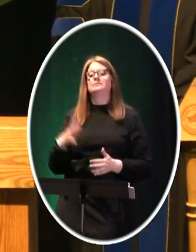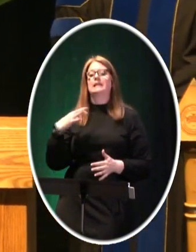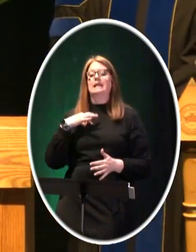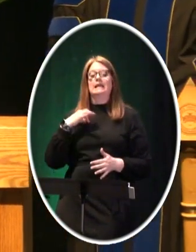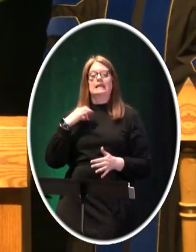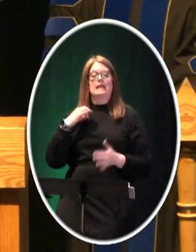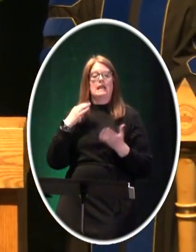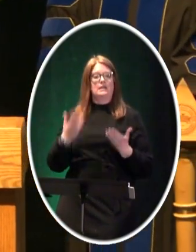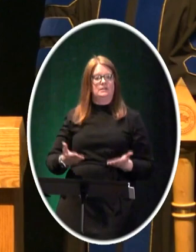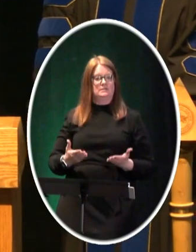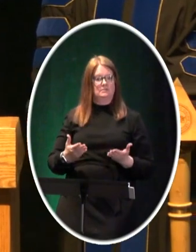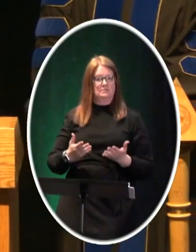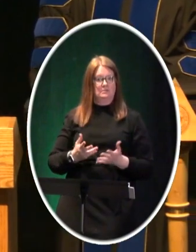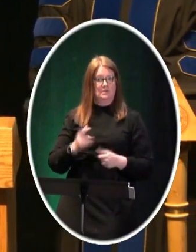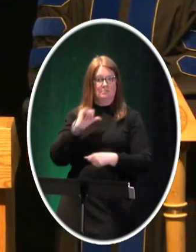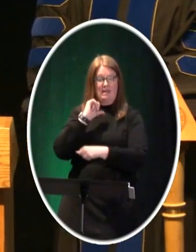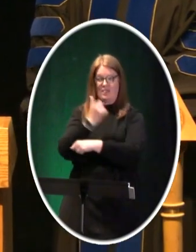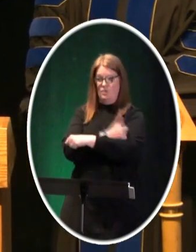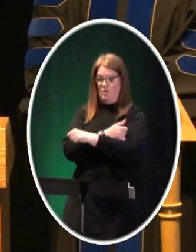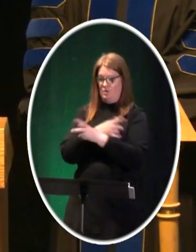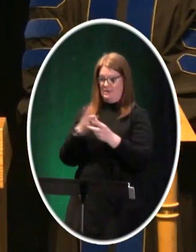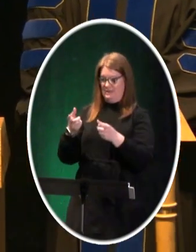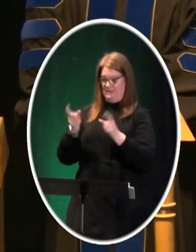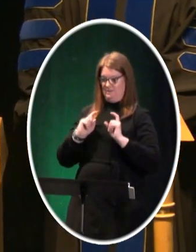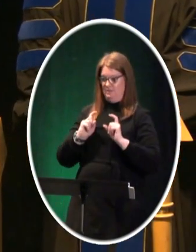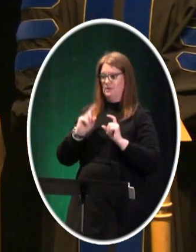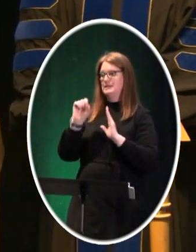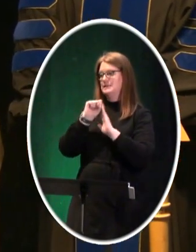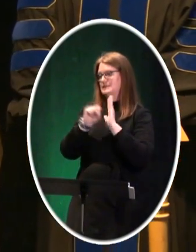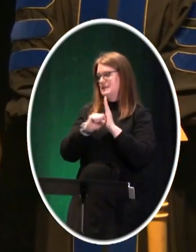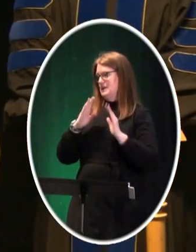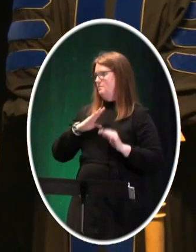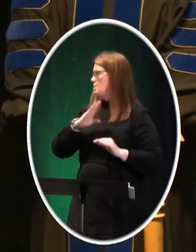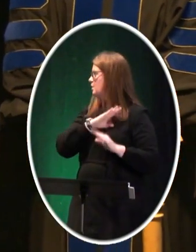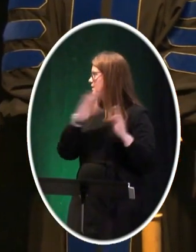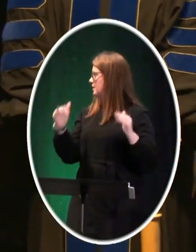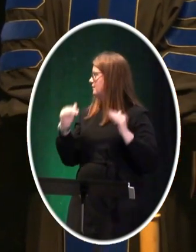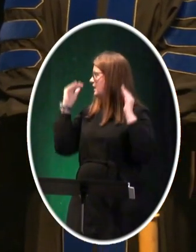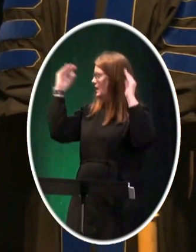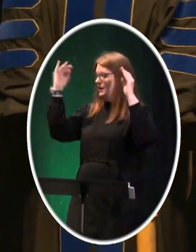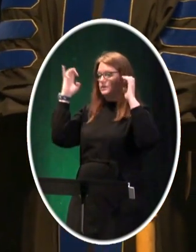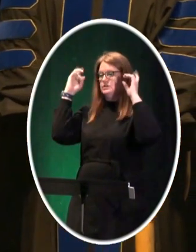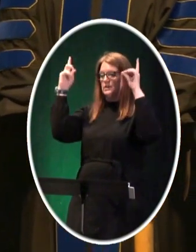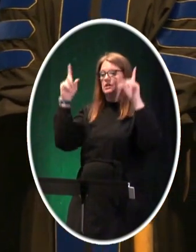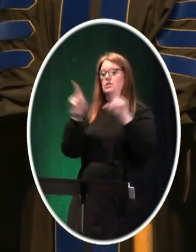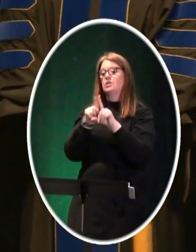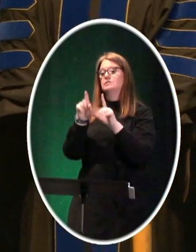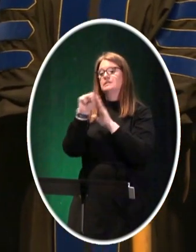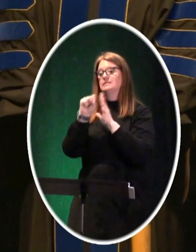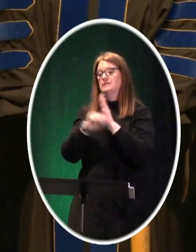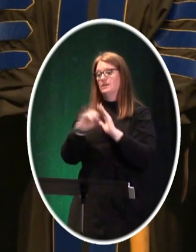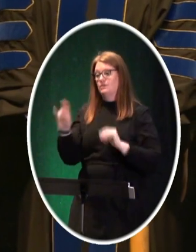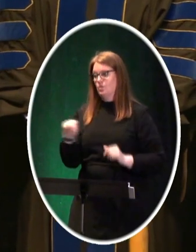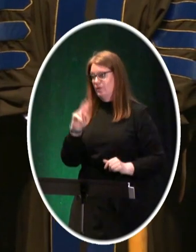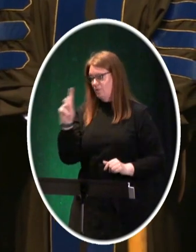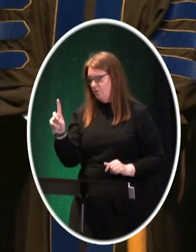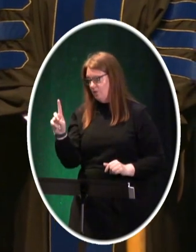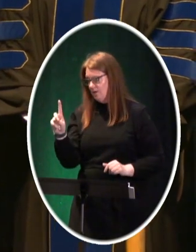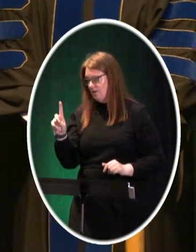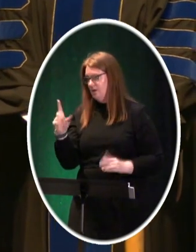Candidates, by the authority vested in me by the State Board of Higher Education and the State of North Dakota, and